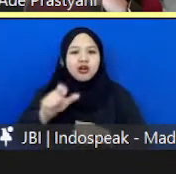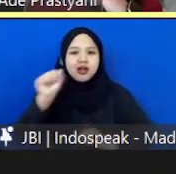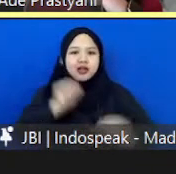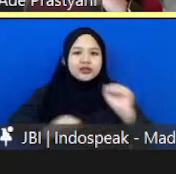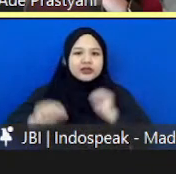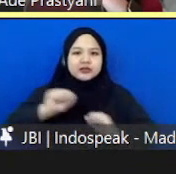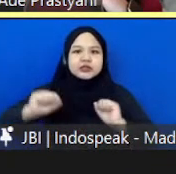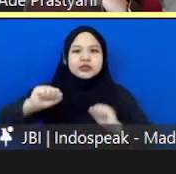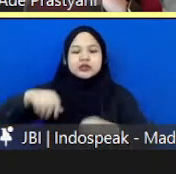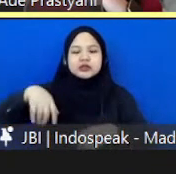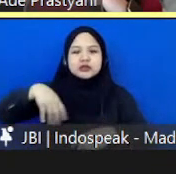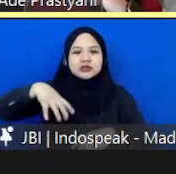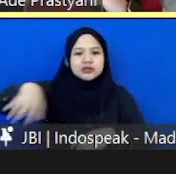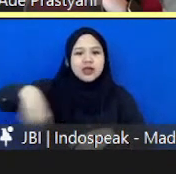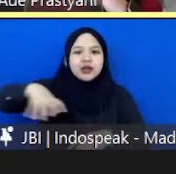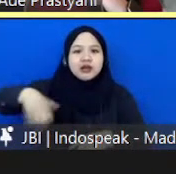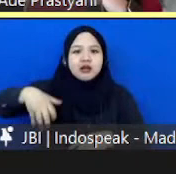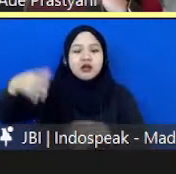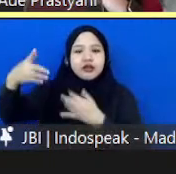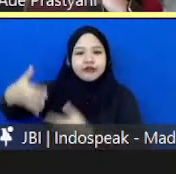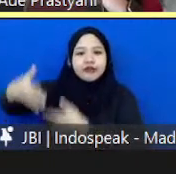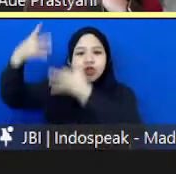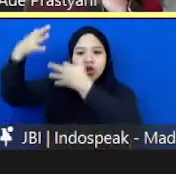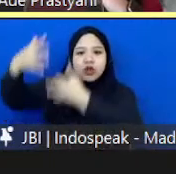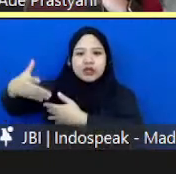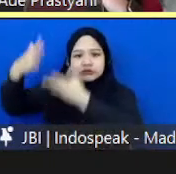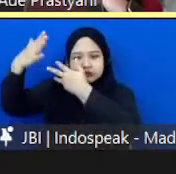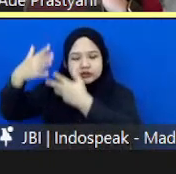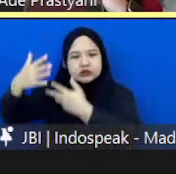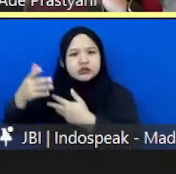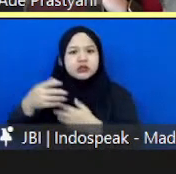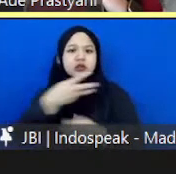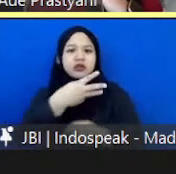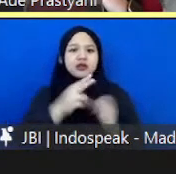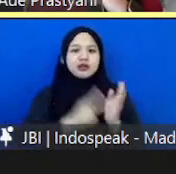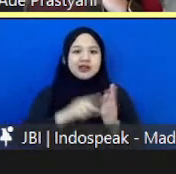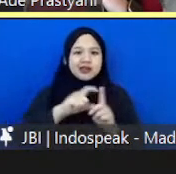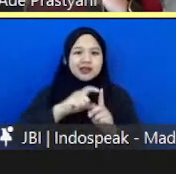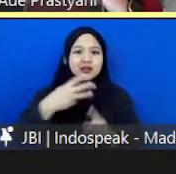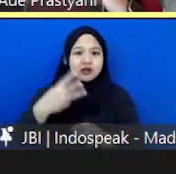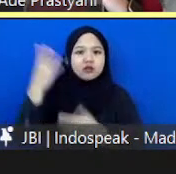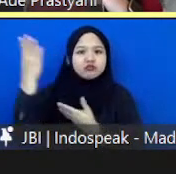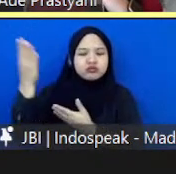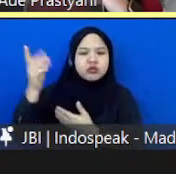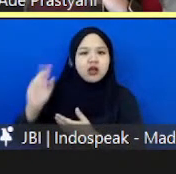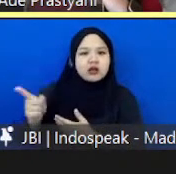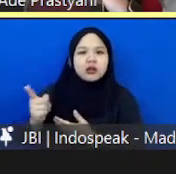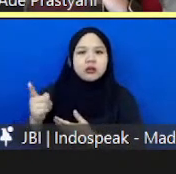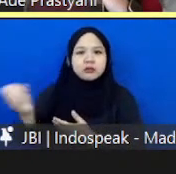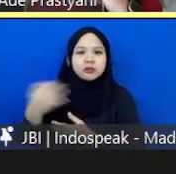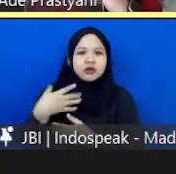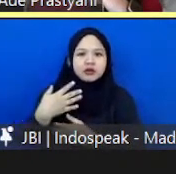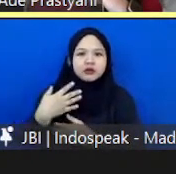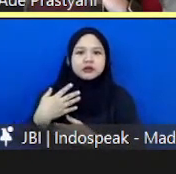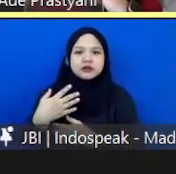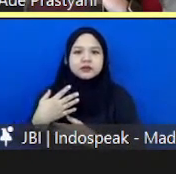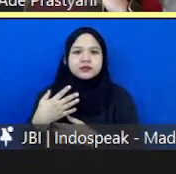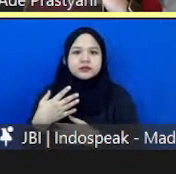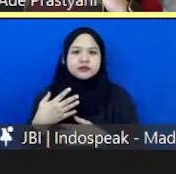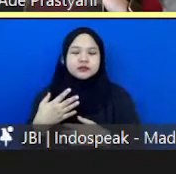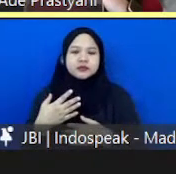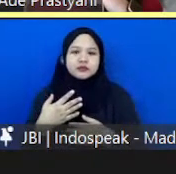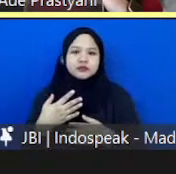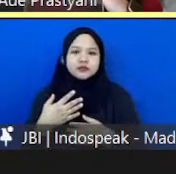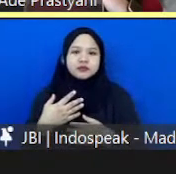Afen Saur, in Flores, in Ende, found that in one of the people that he facilitated